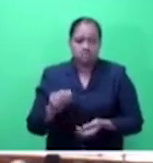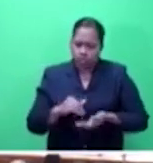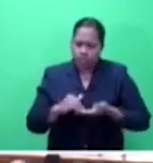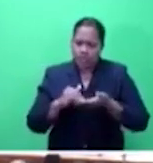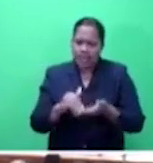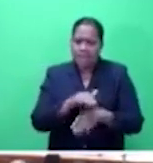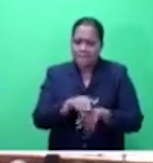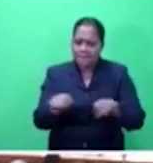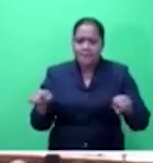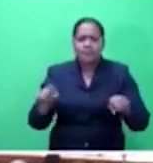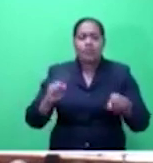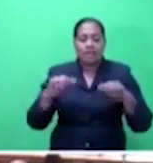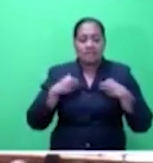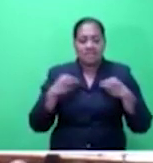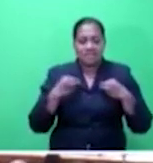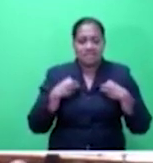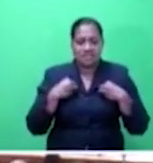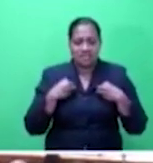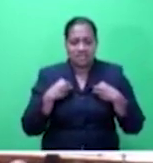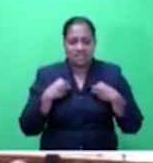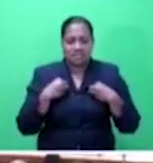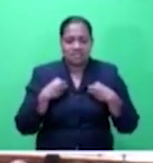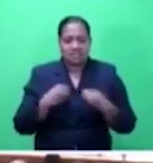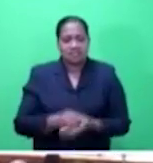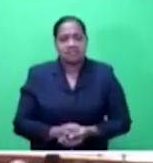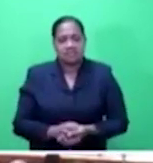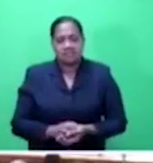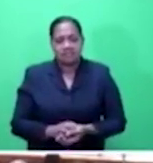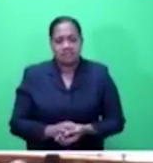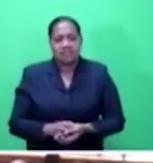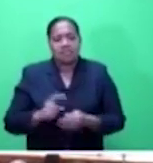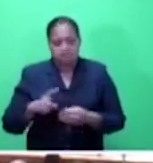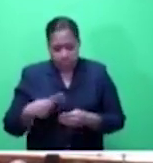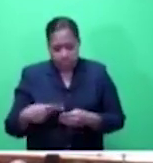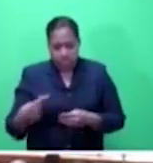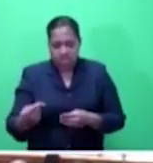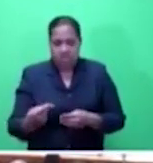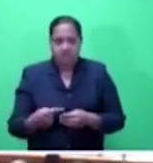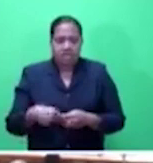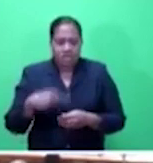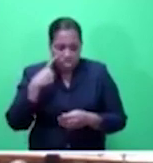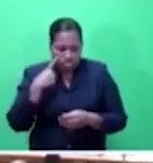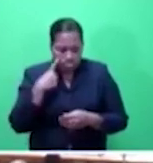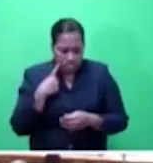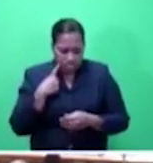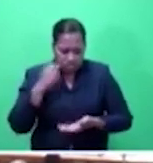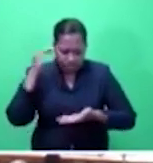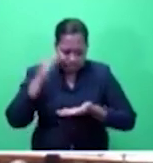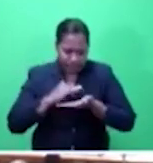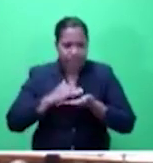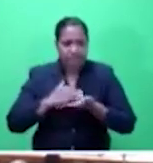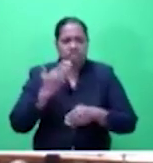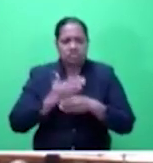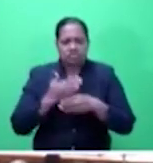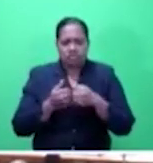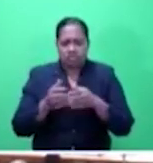their businesses and cash flow, which is a critical issue at this point in time, and minimize job losses and hour reductions. While